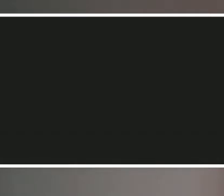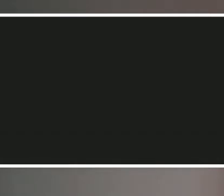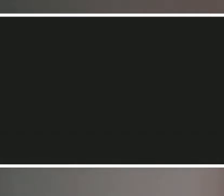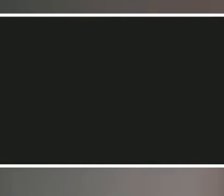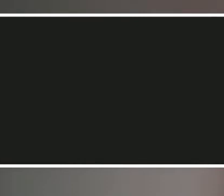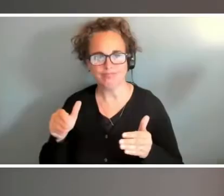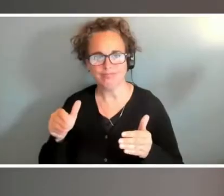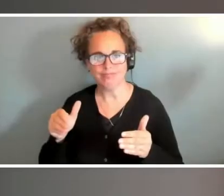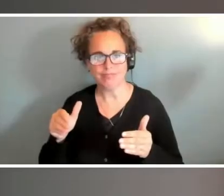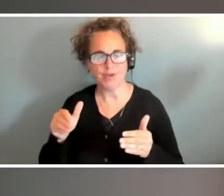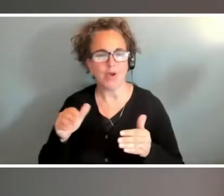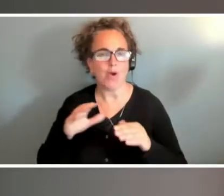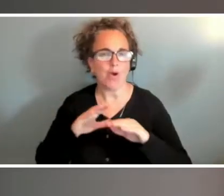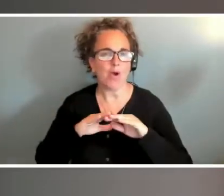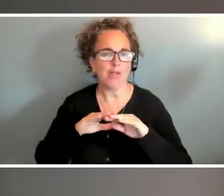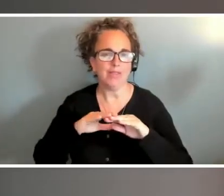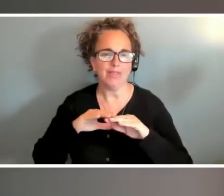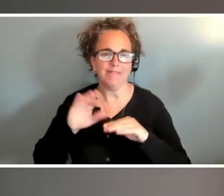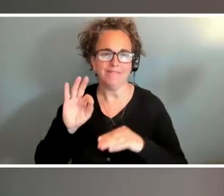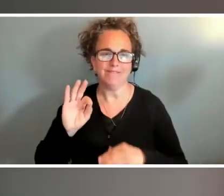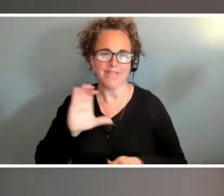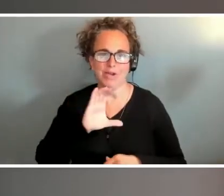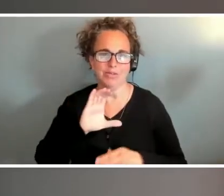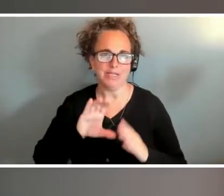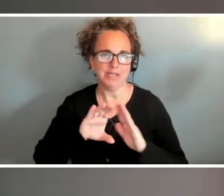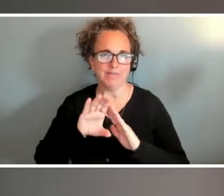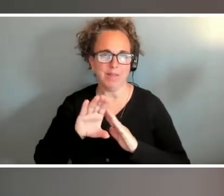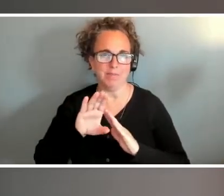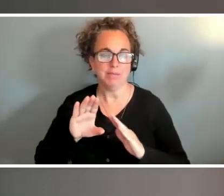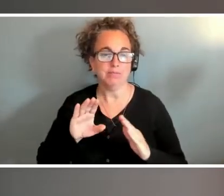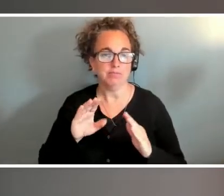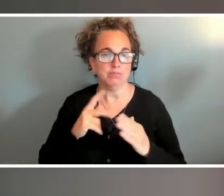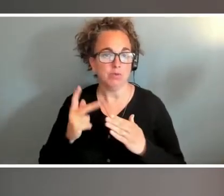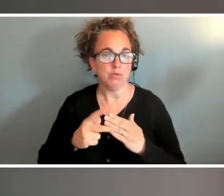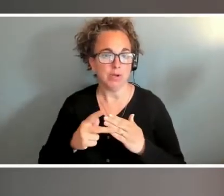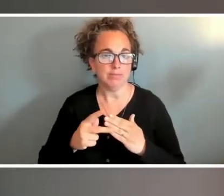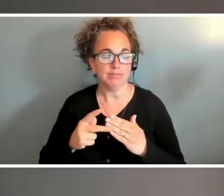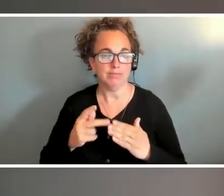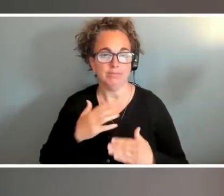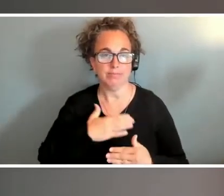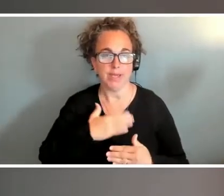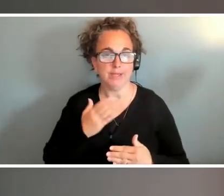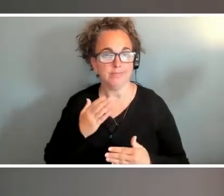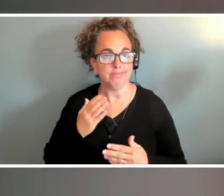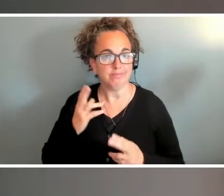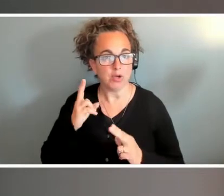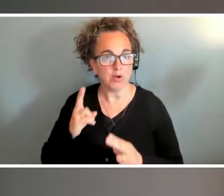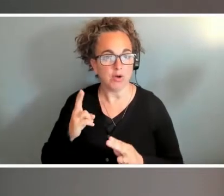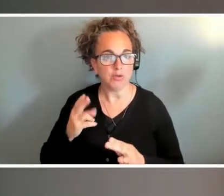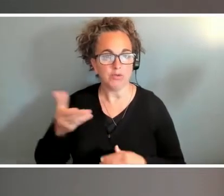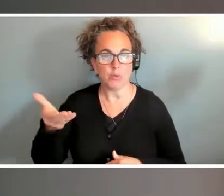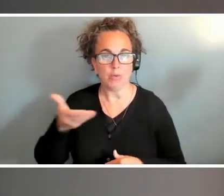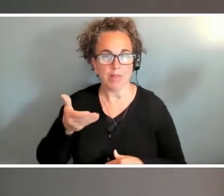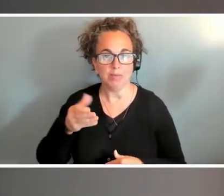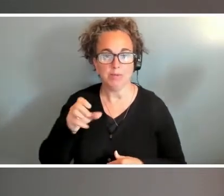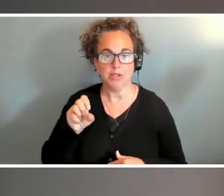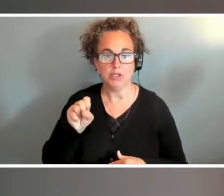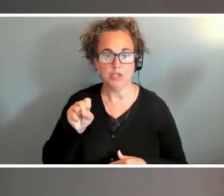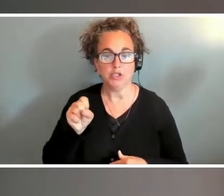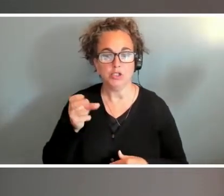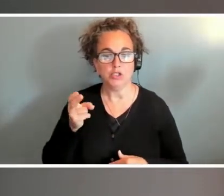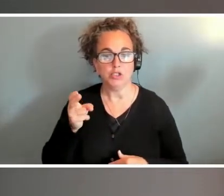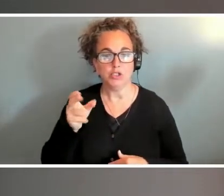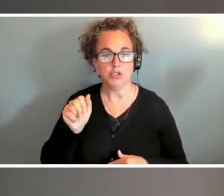faculty development program. It is my honor to welcome Shanae Lee, a